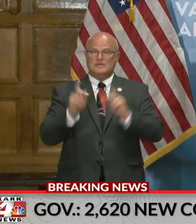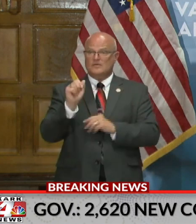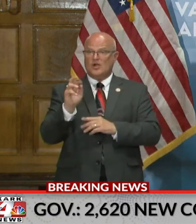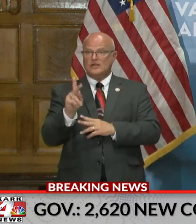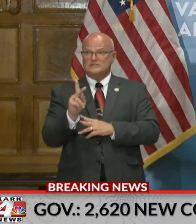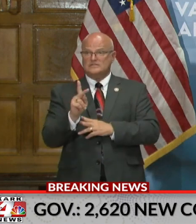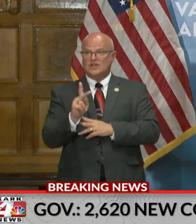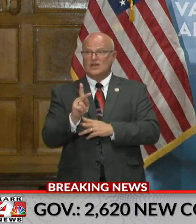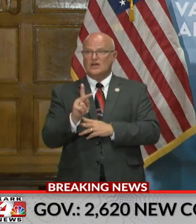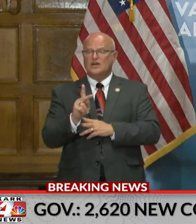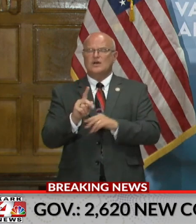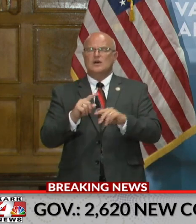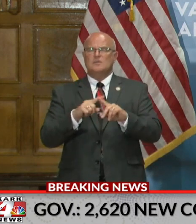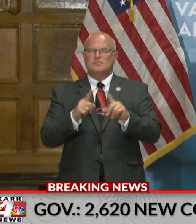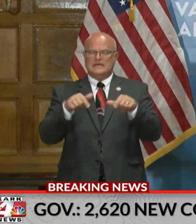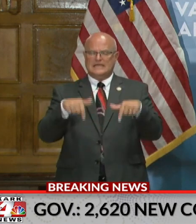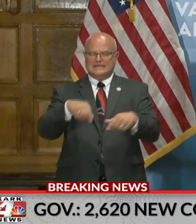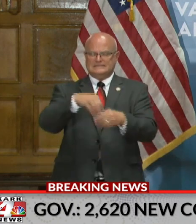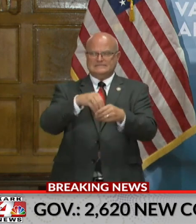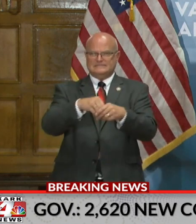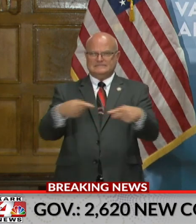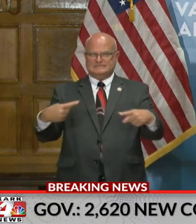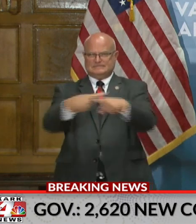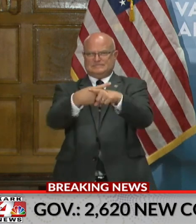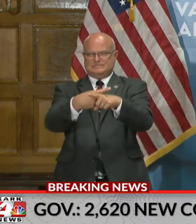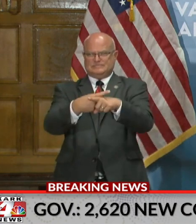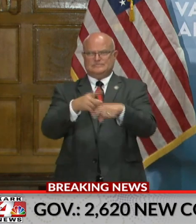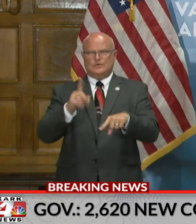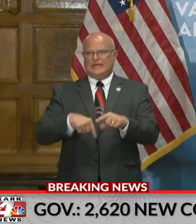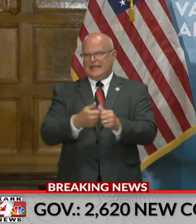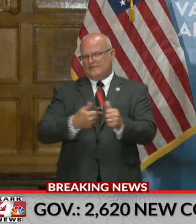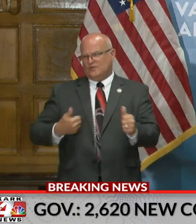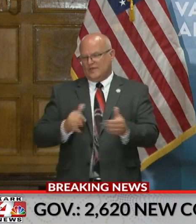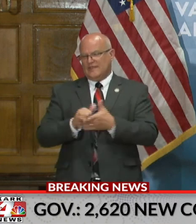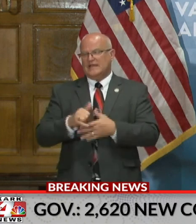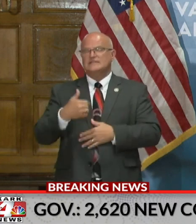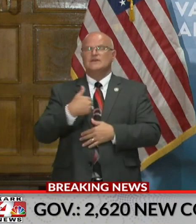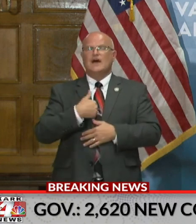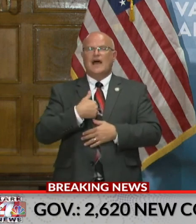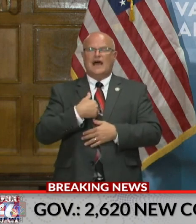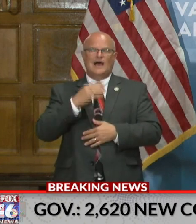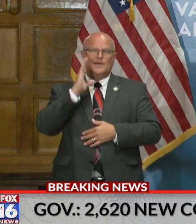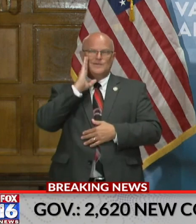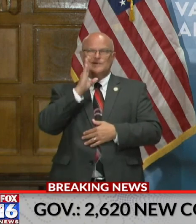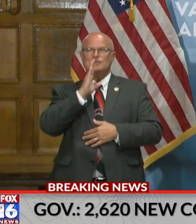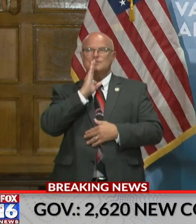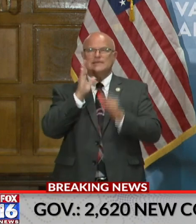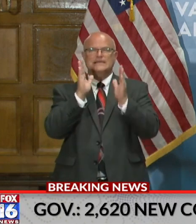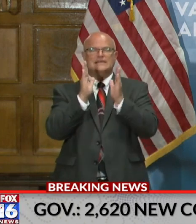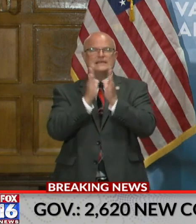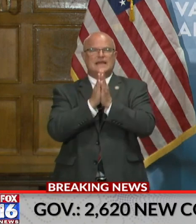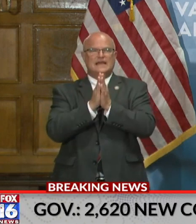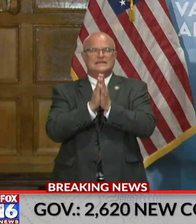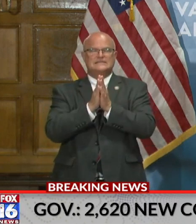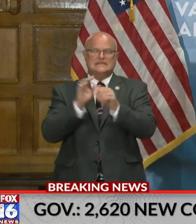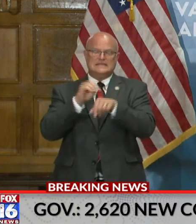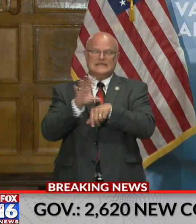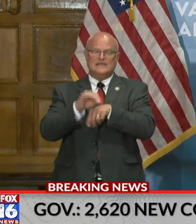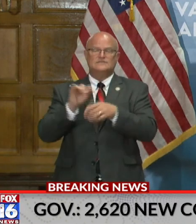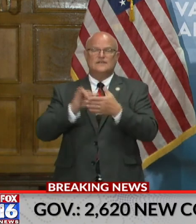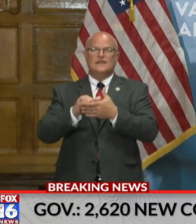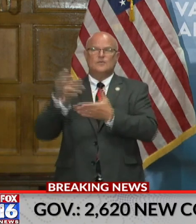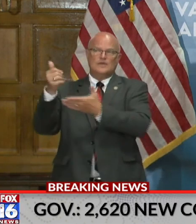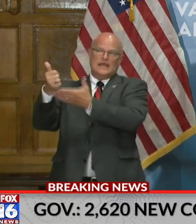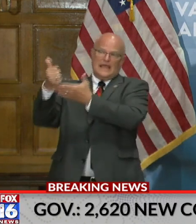just that there's an inherent conflict here that's unavoidable. So I will be seeking counsel that